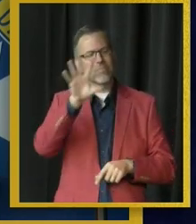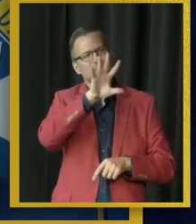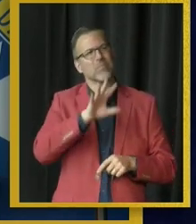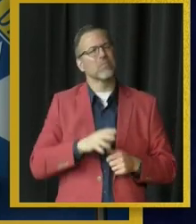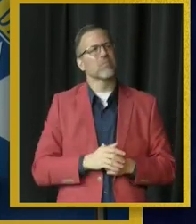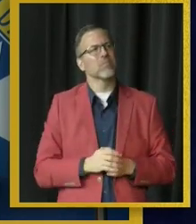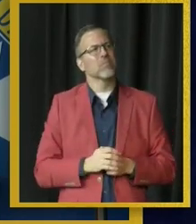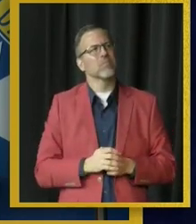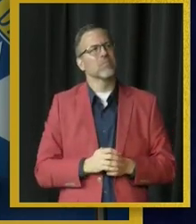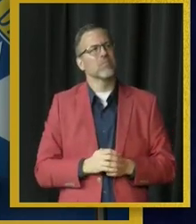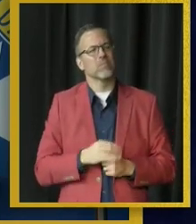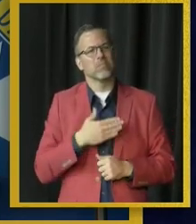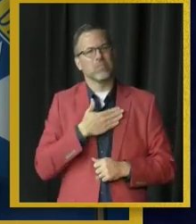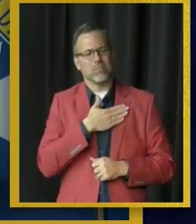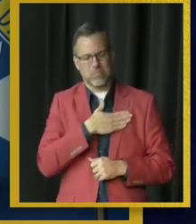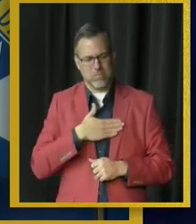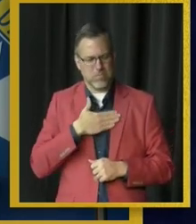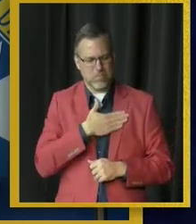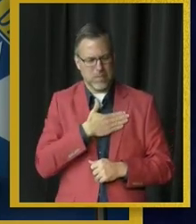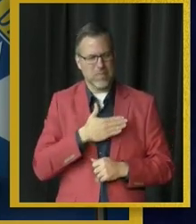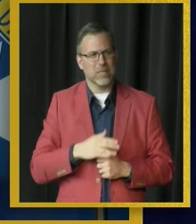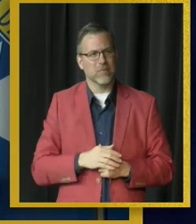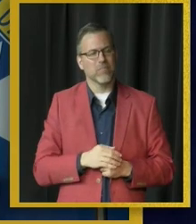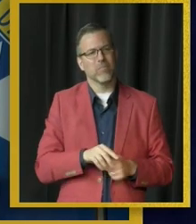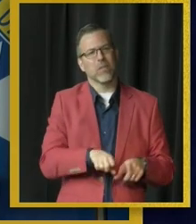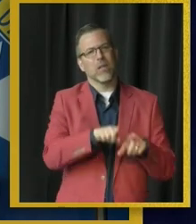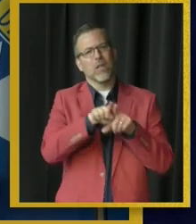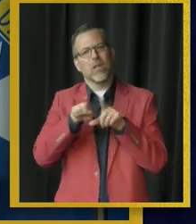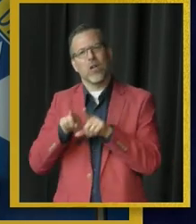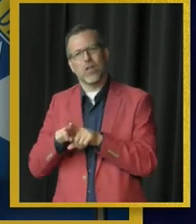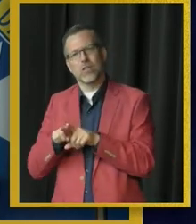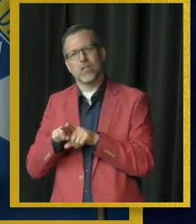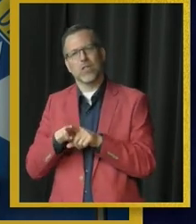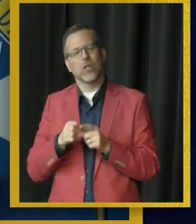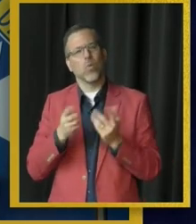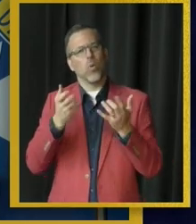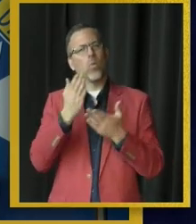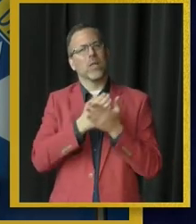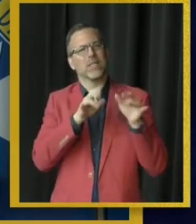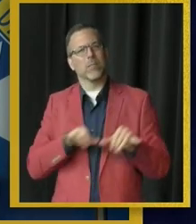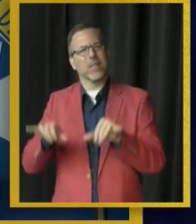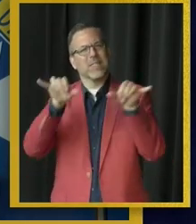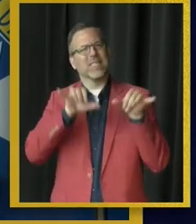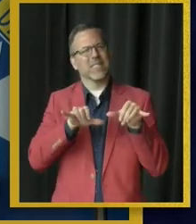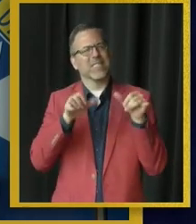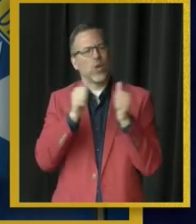Please, it wouldn't hurt to also get some consistency in the weather.